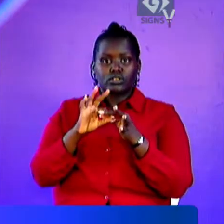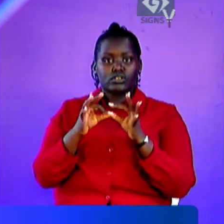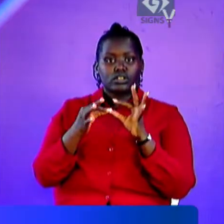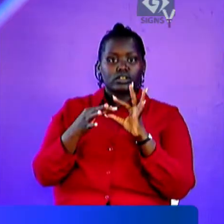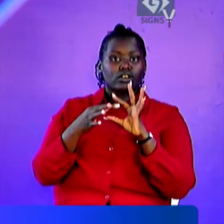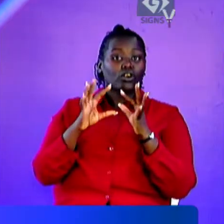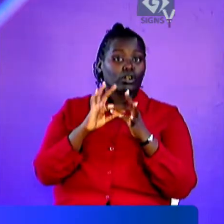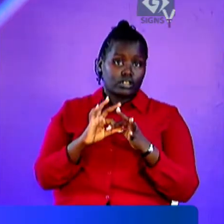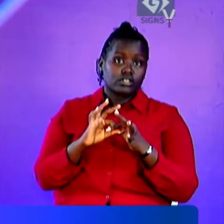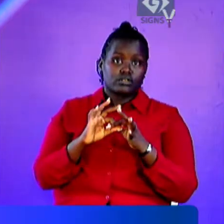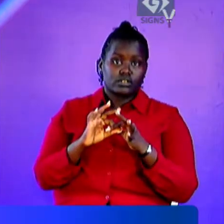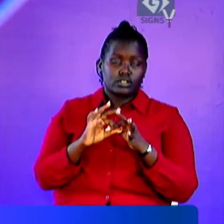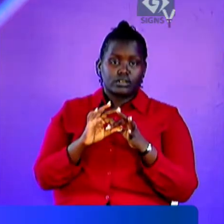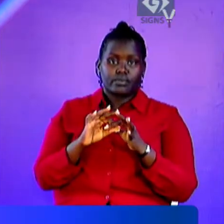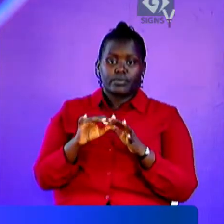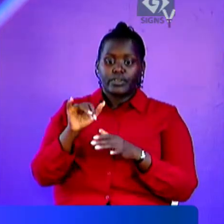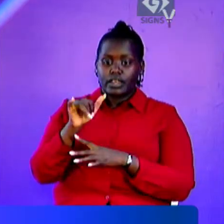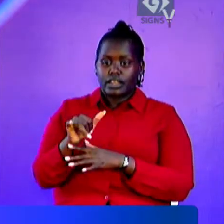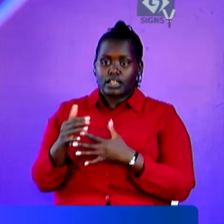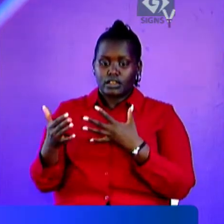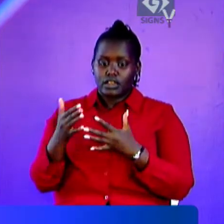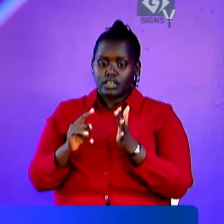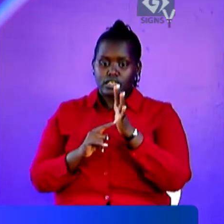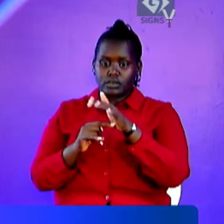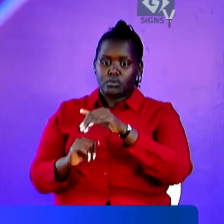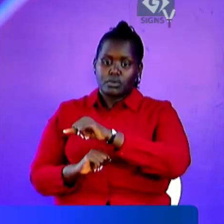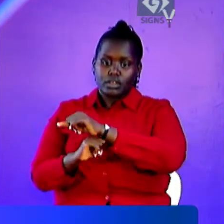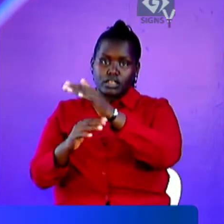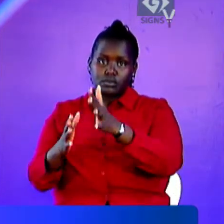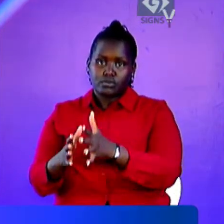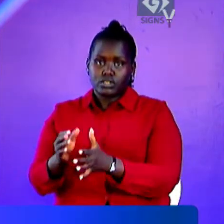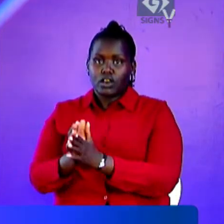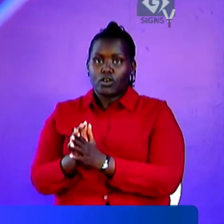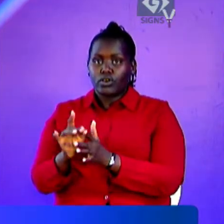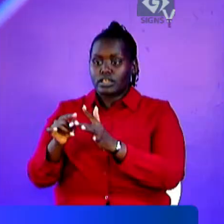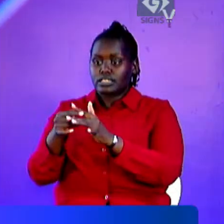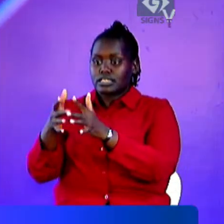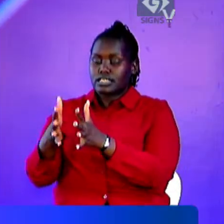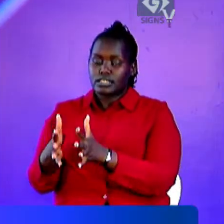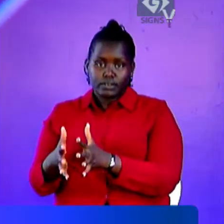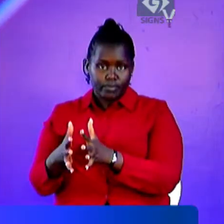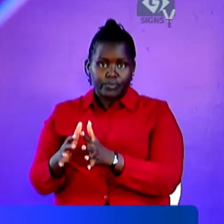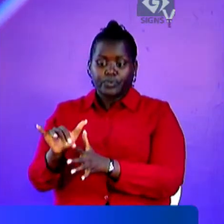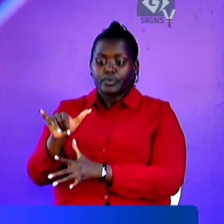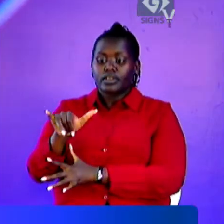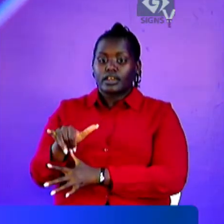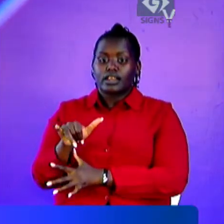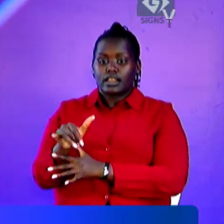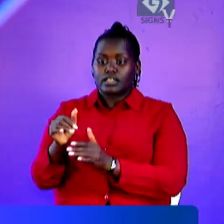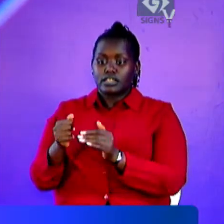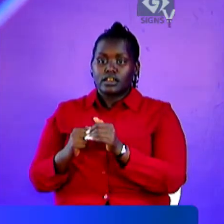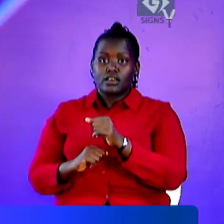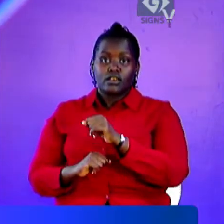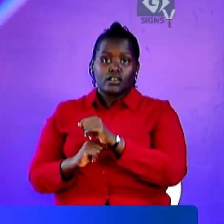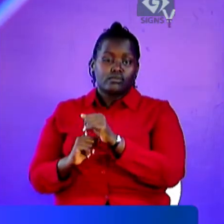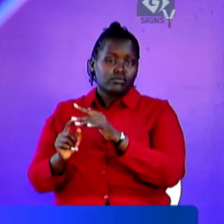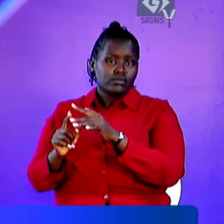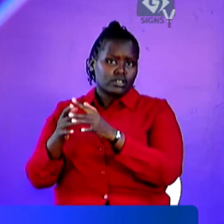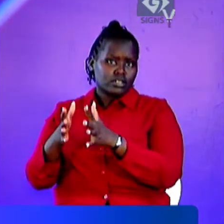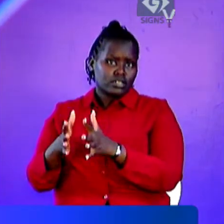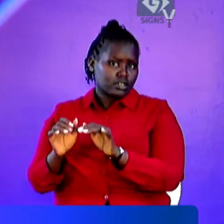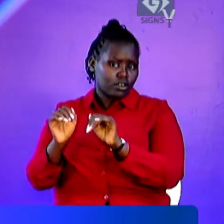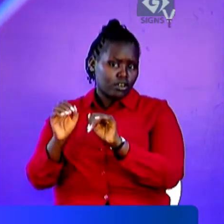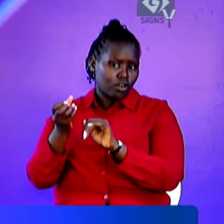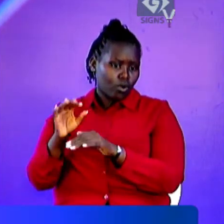And we call those entities either the sponsor or the founder. So that founder or that sponsor could